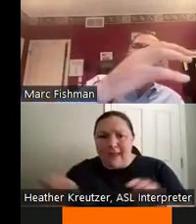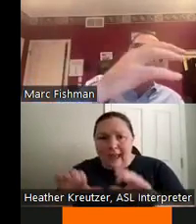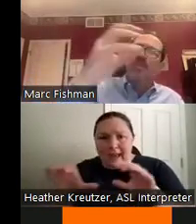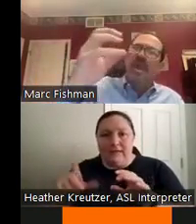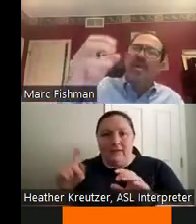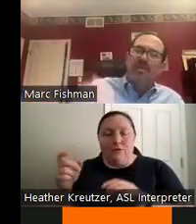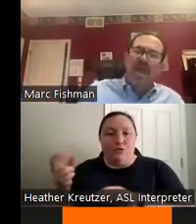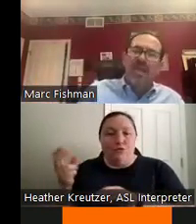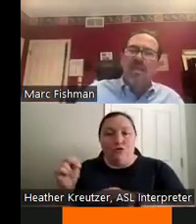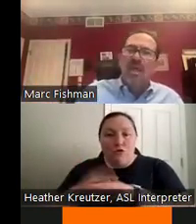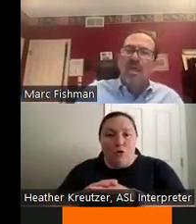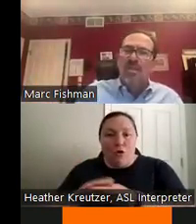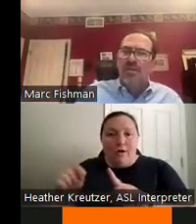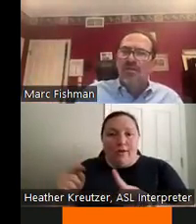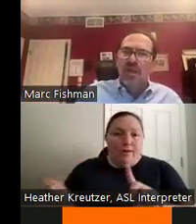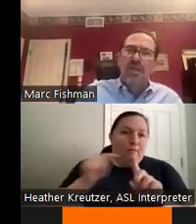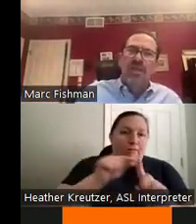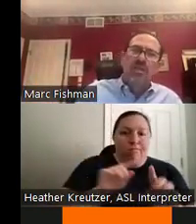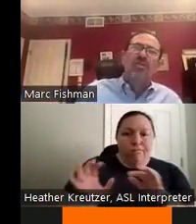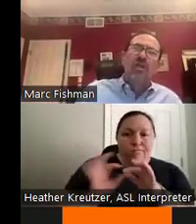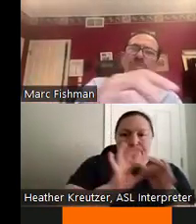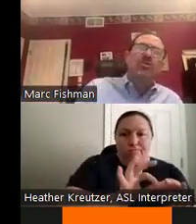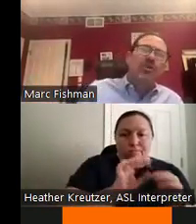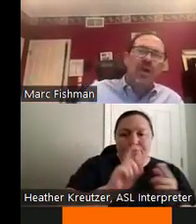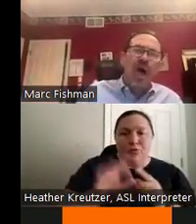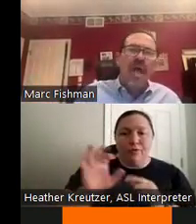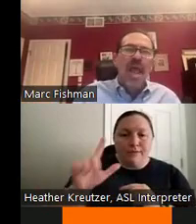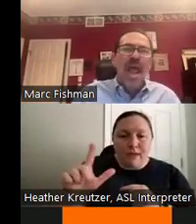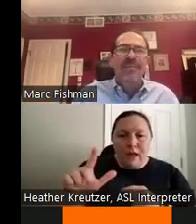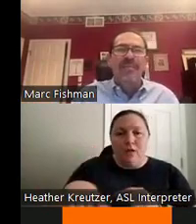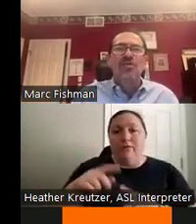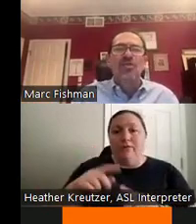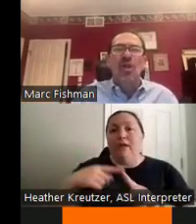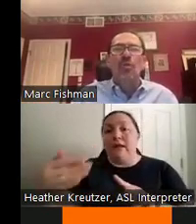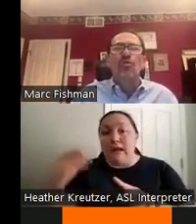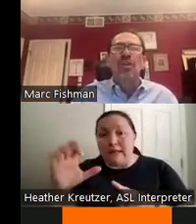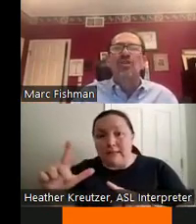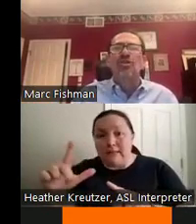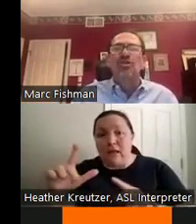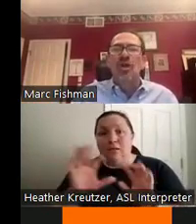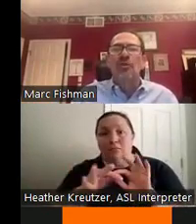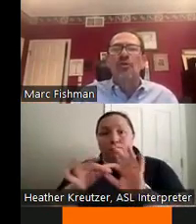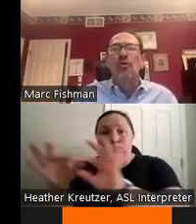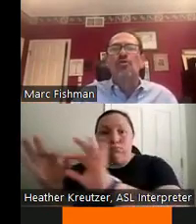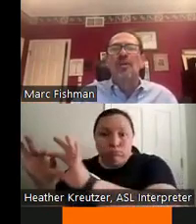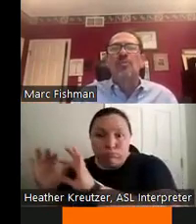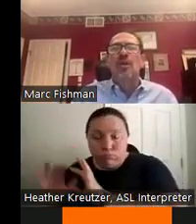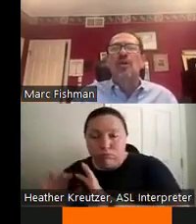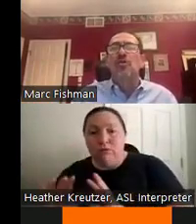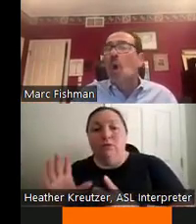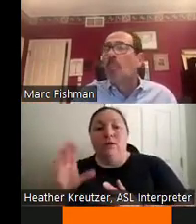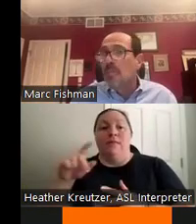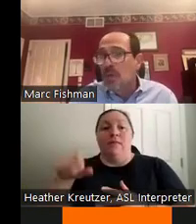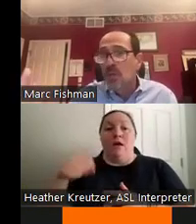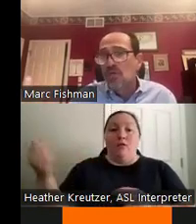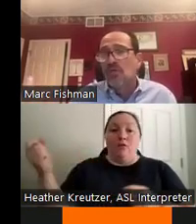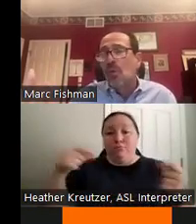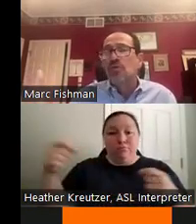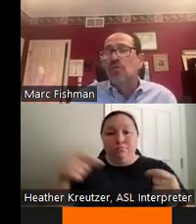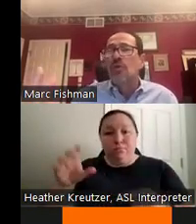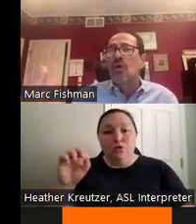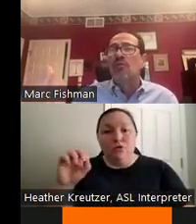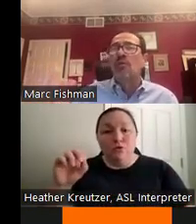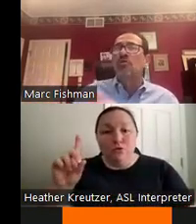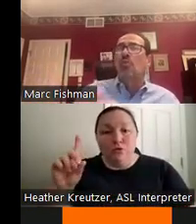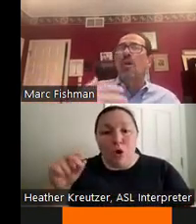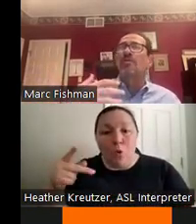reward reinforcement cascade, this cell tells this cell to turn on, and then this cell releases another neurotransmitter, dopamine, which of